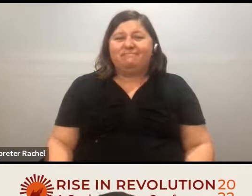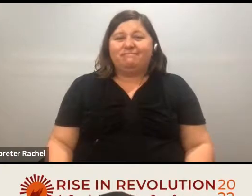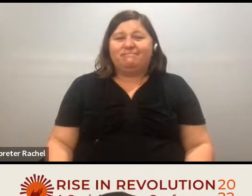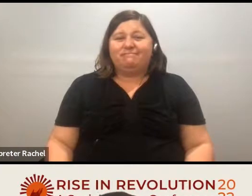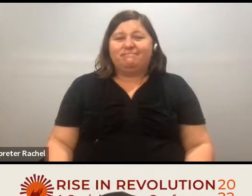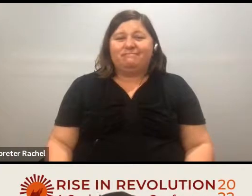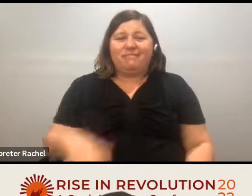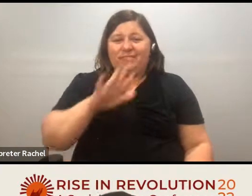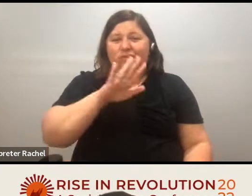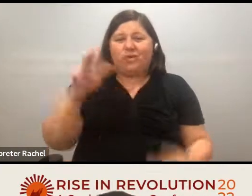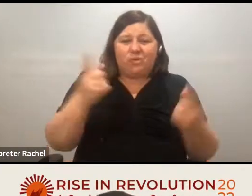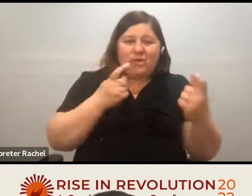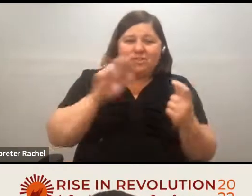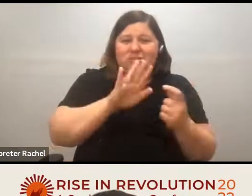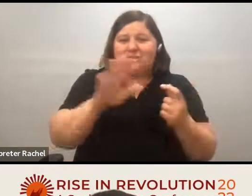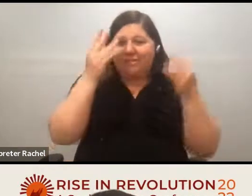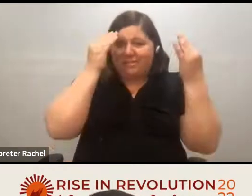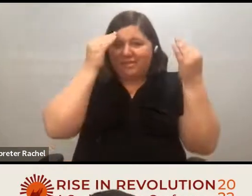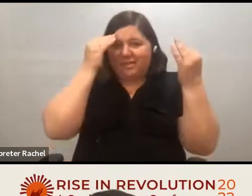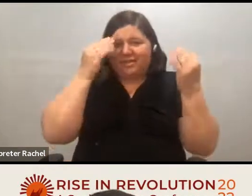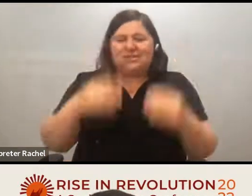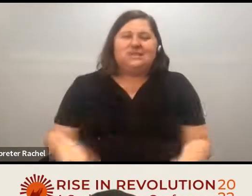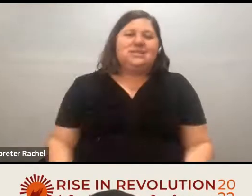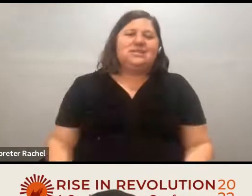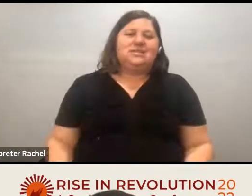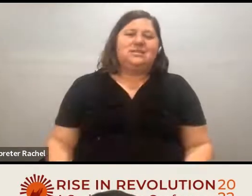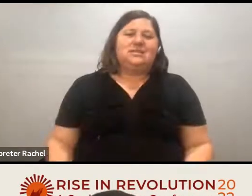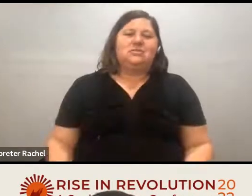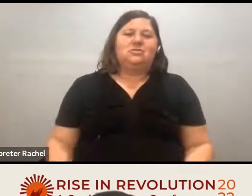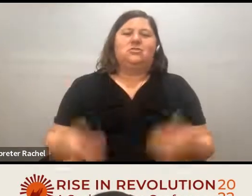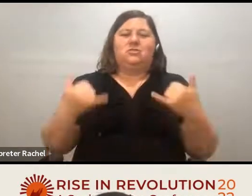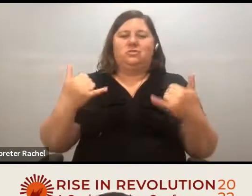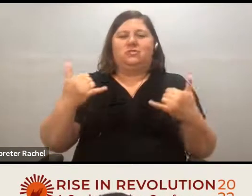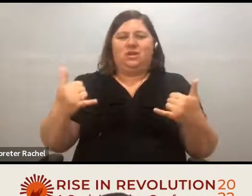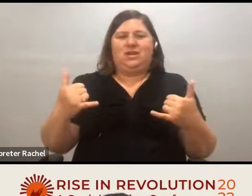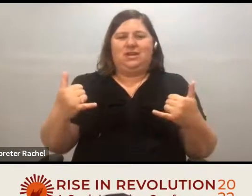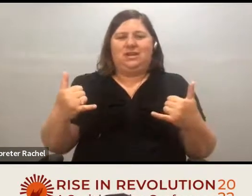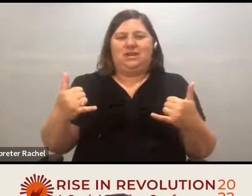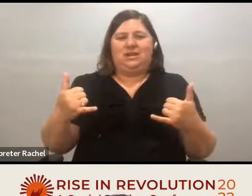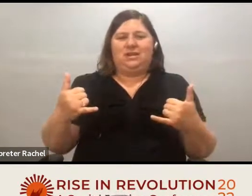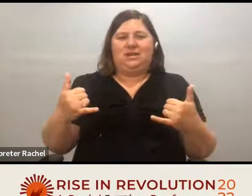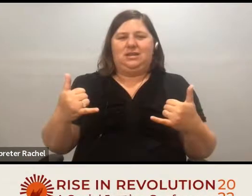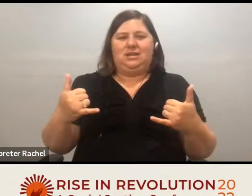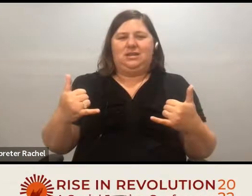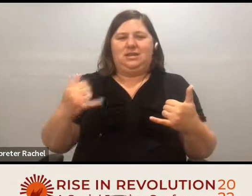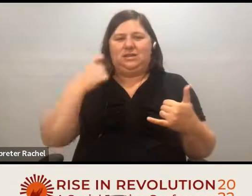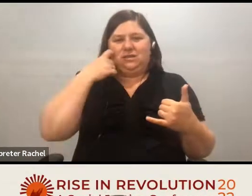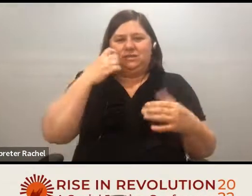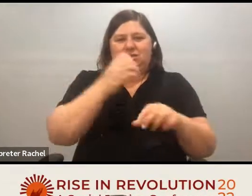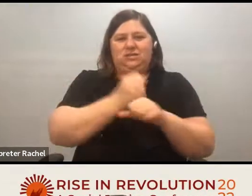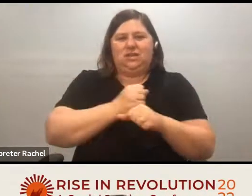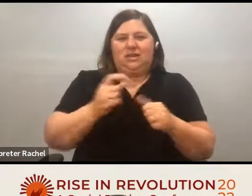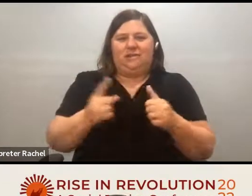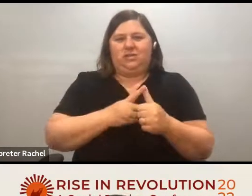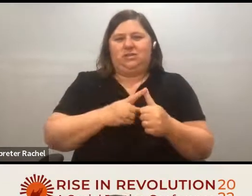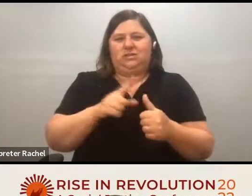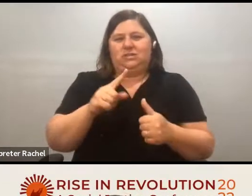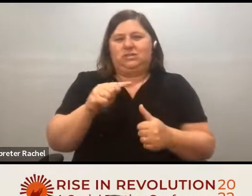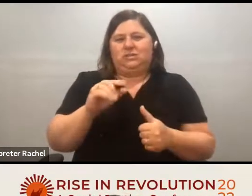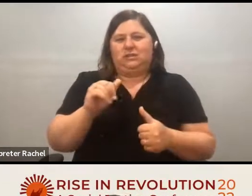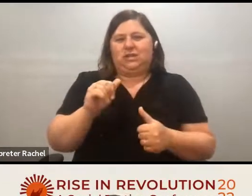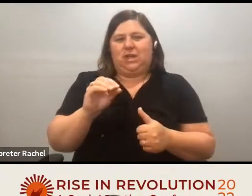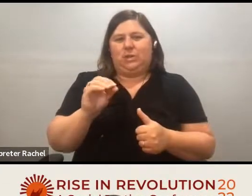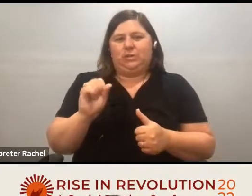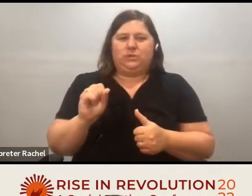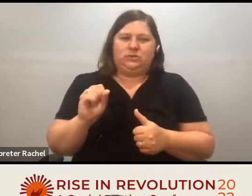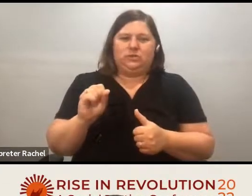the questions and thoughts. Some of the, right now we had just gotten, so Sogorea Te just got our first house. So we're kind of